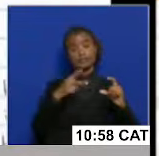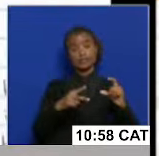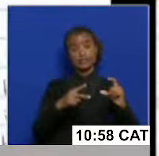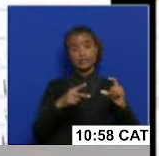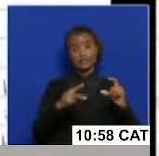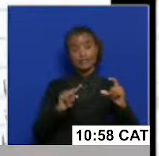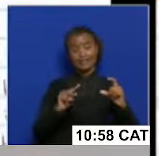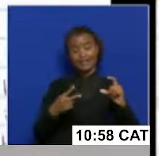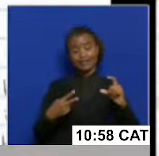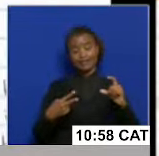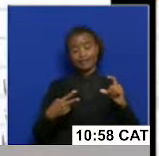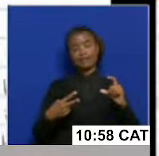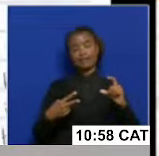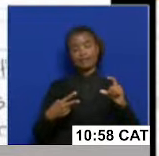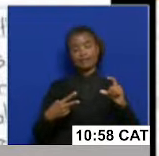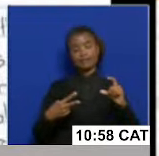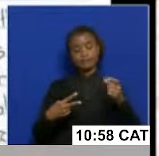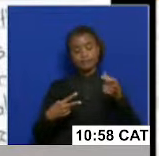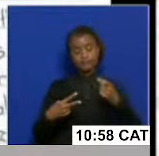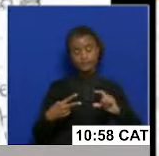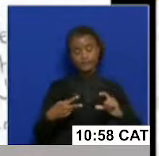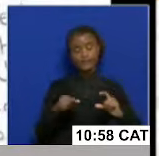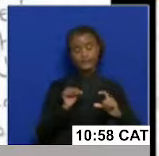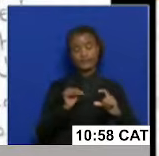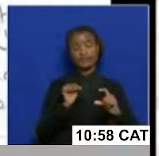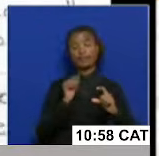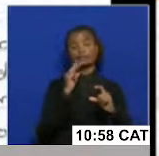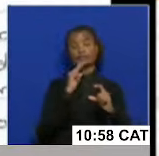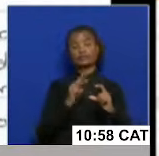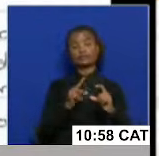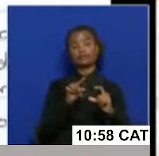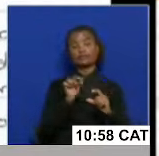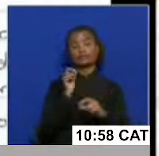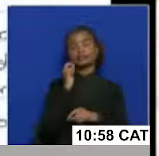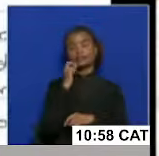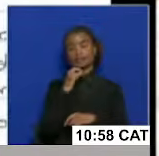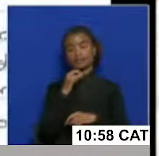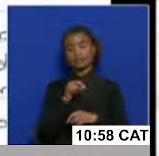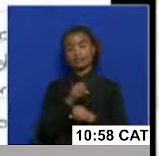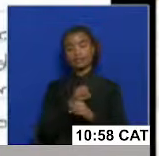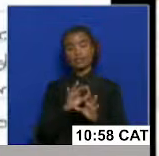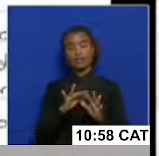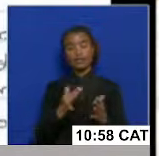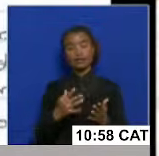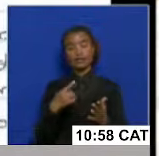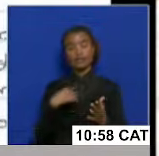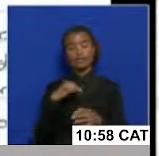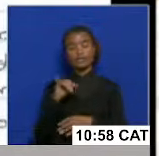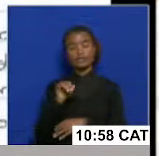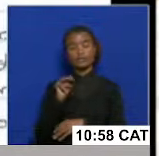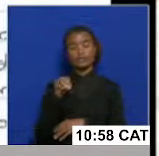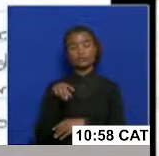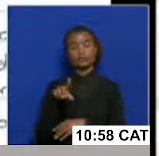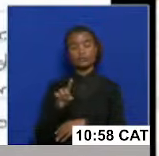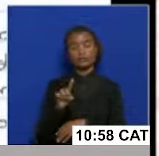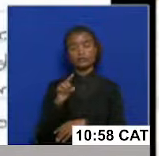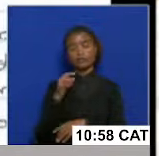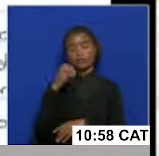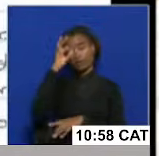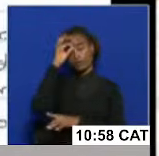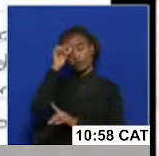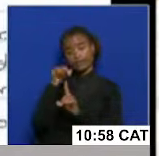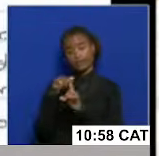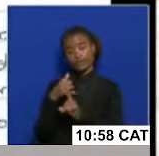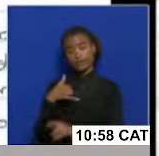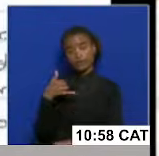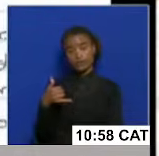The paragraph begins, I called the JMPD officer. Yes, I'm Right. there. I'll just read it for